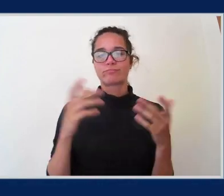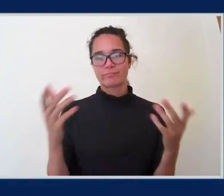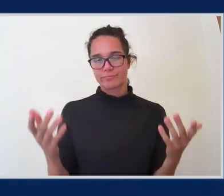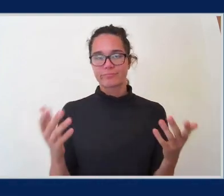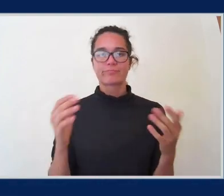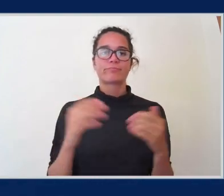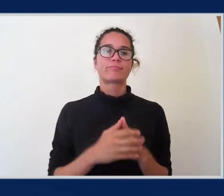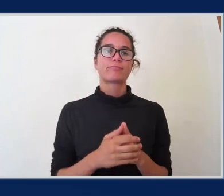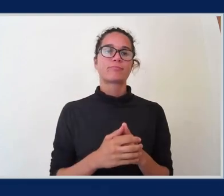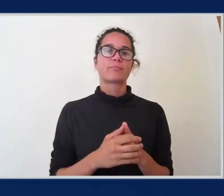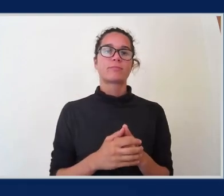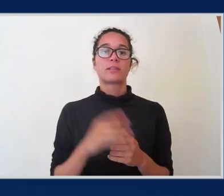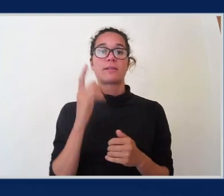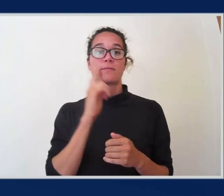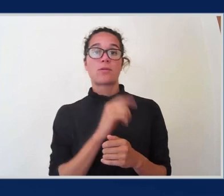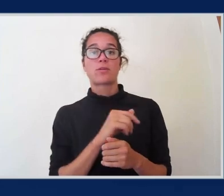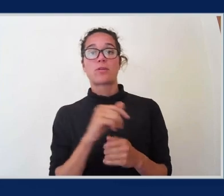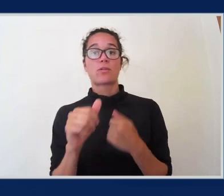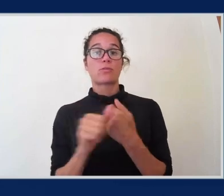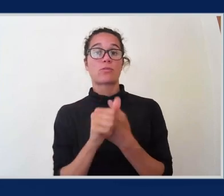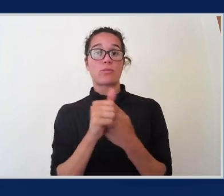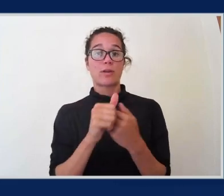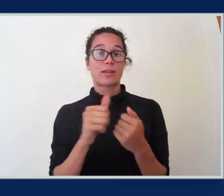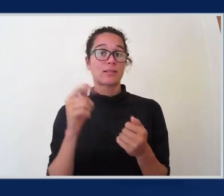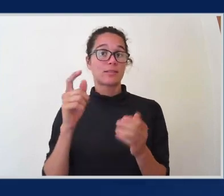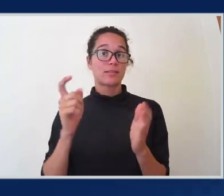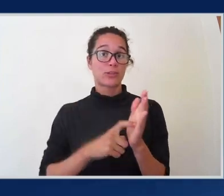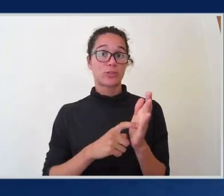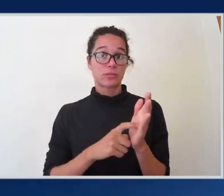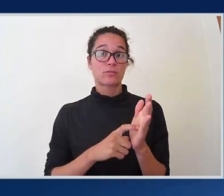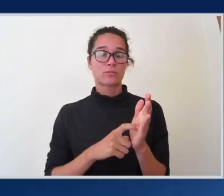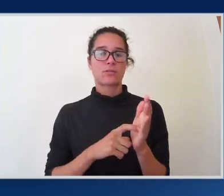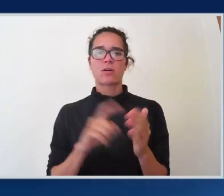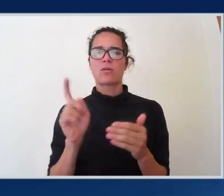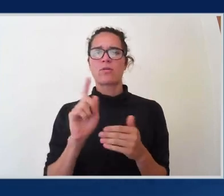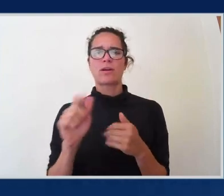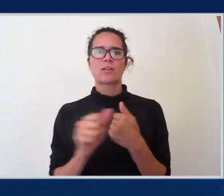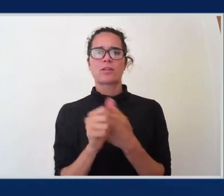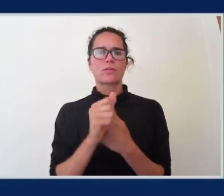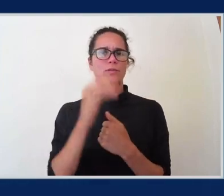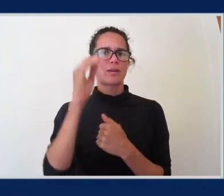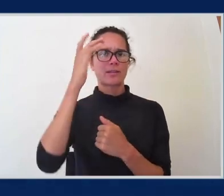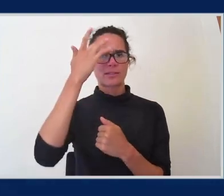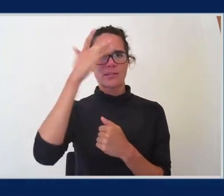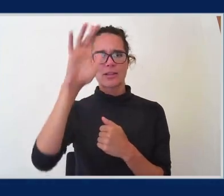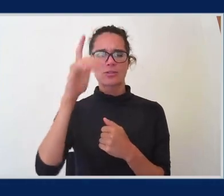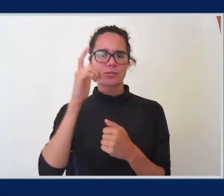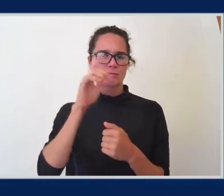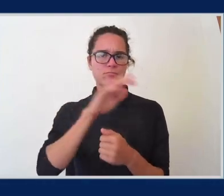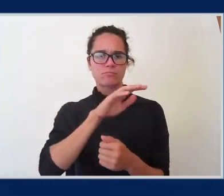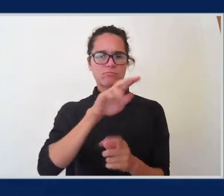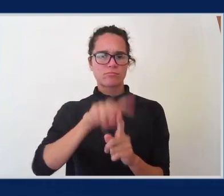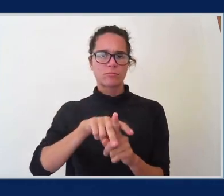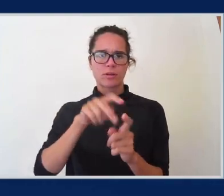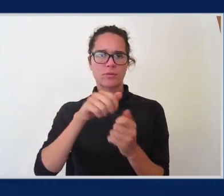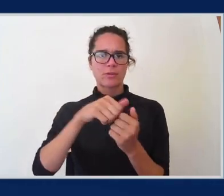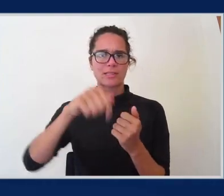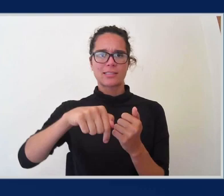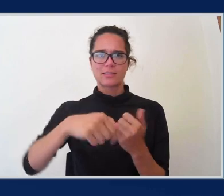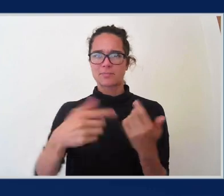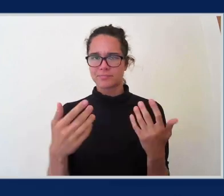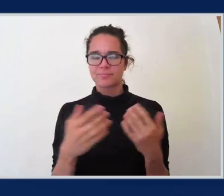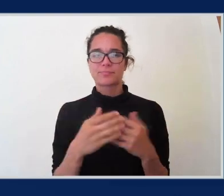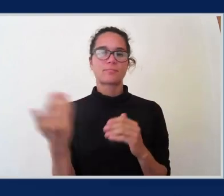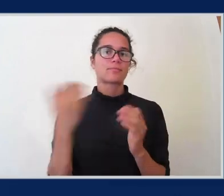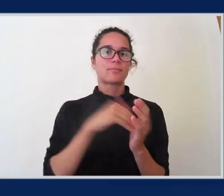threat detection. So where does the threat intelligence form into this? Again, so there are feeds there.